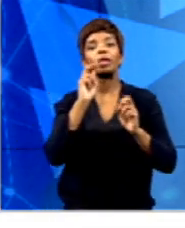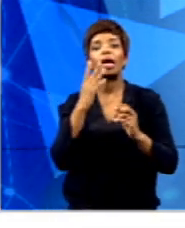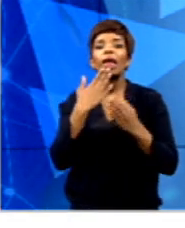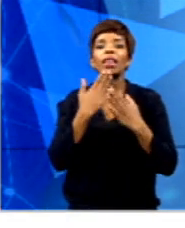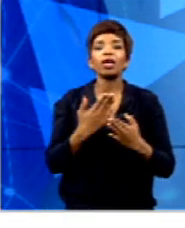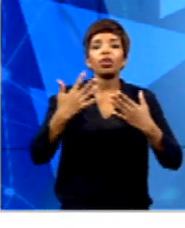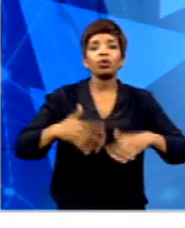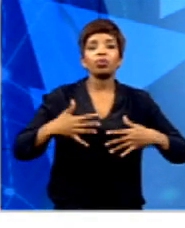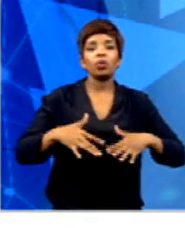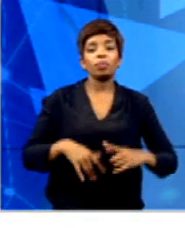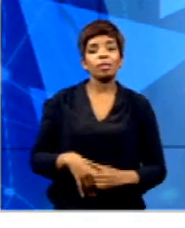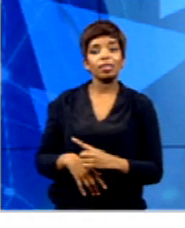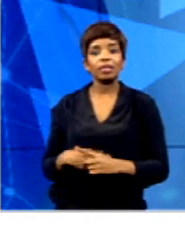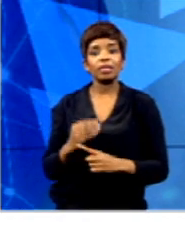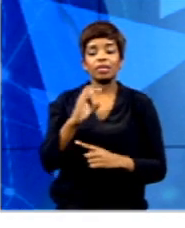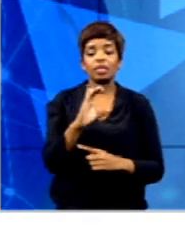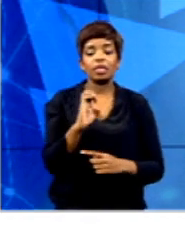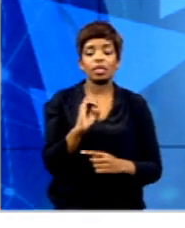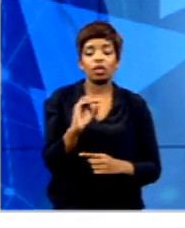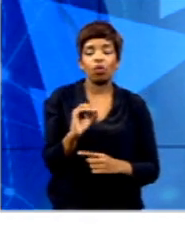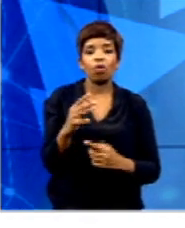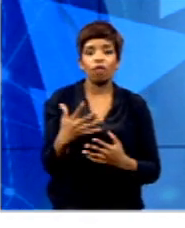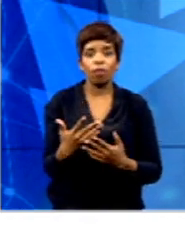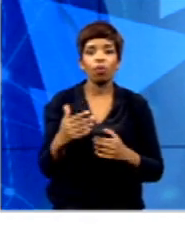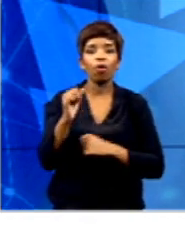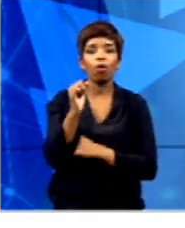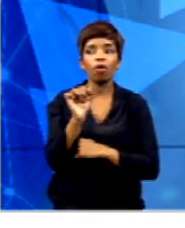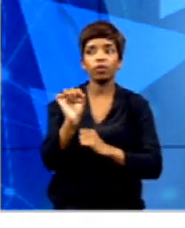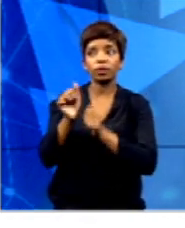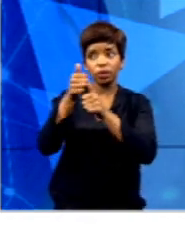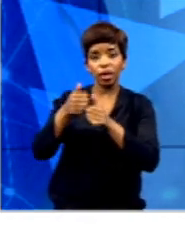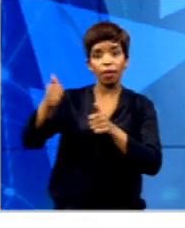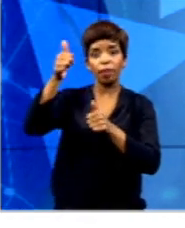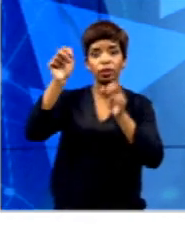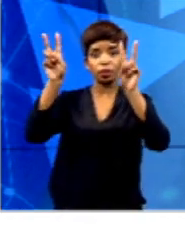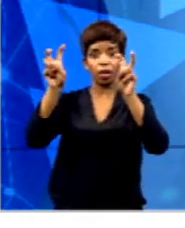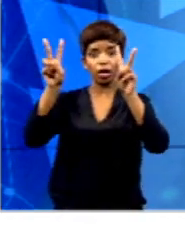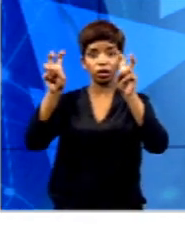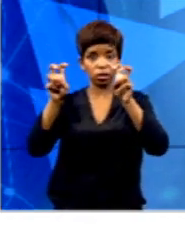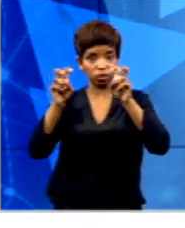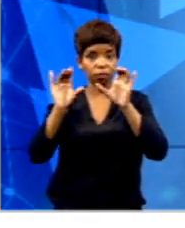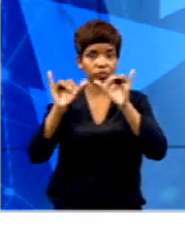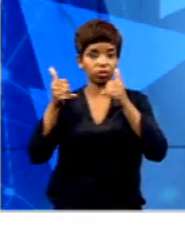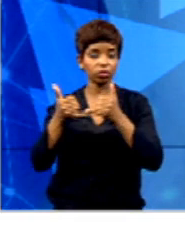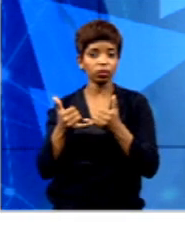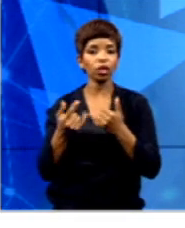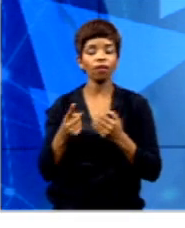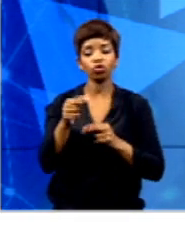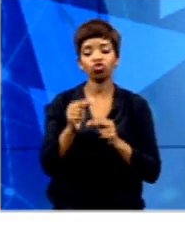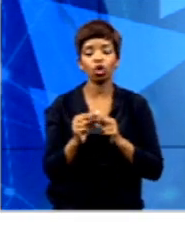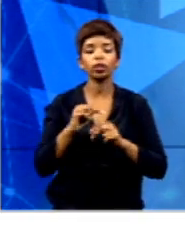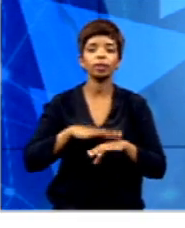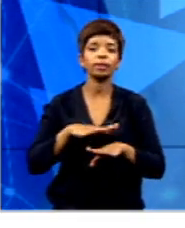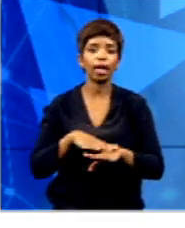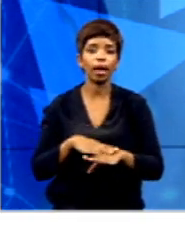Teixeira-Mckinnon, who is the CEO in the Office of the Ombudsman for Short-Term Insurance, helping us to better understand if one may